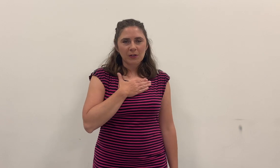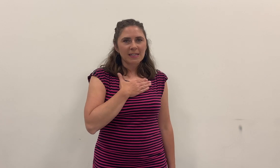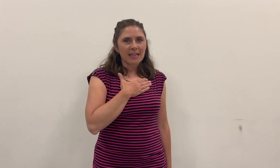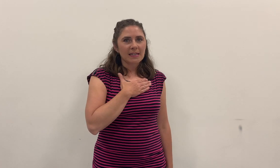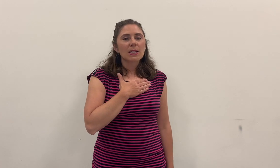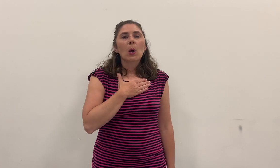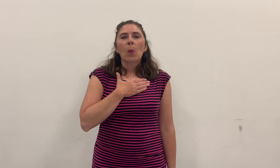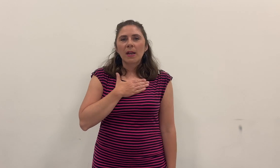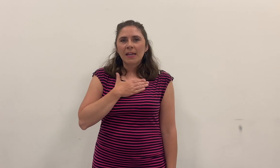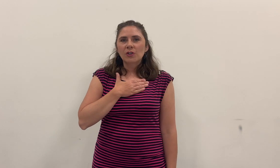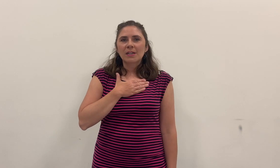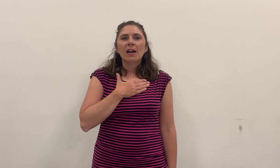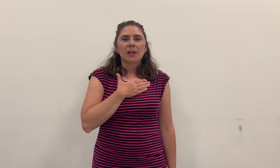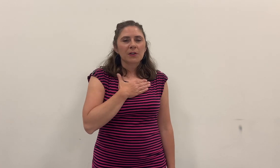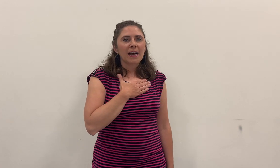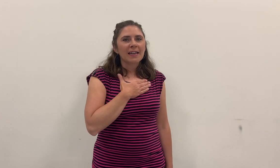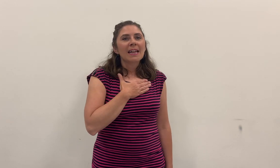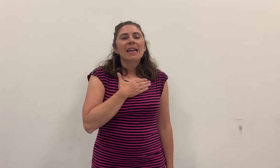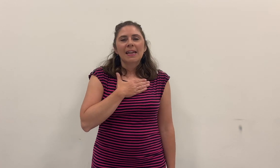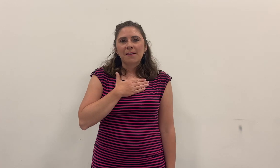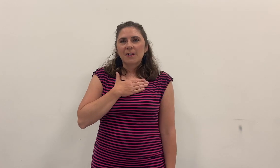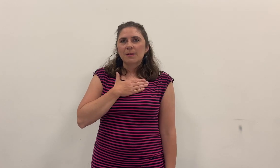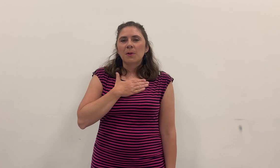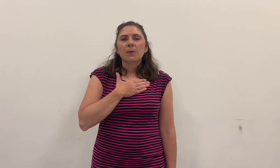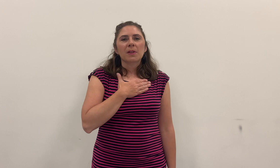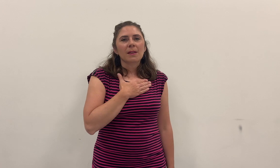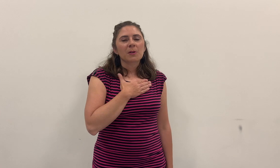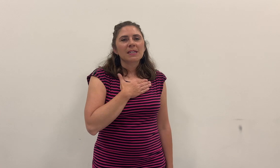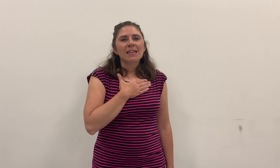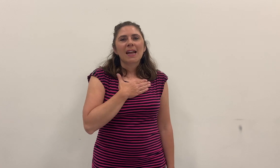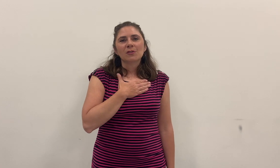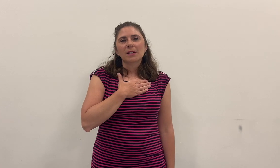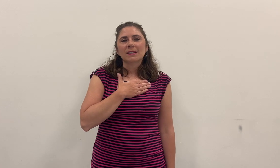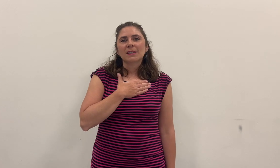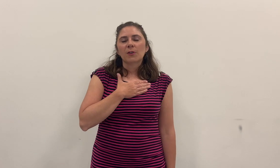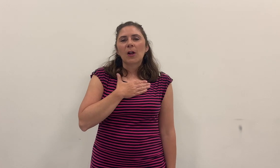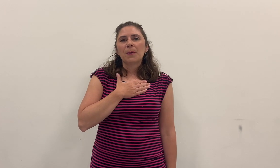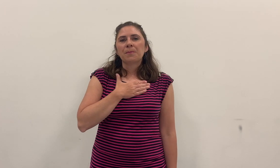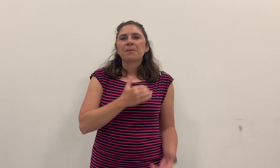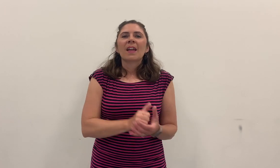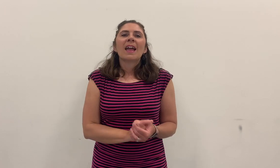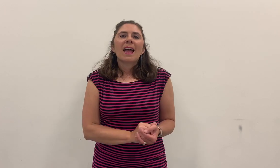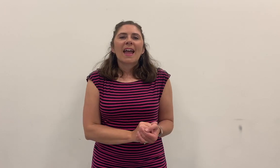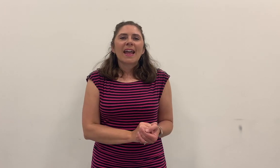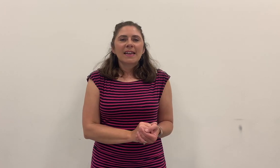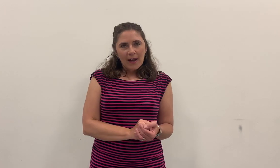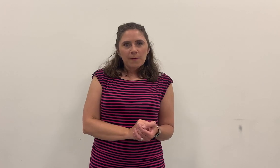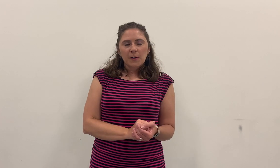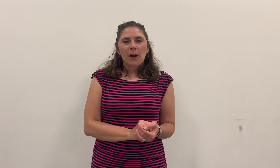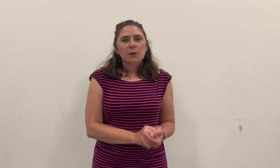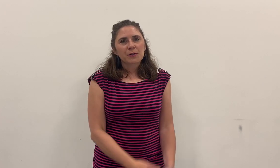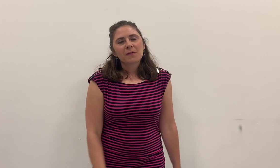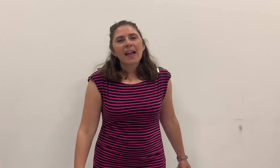for which it stands, one nation, under God, indivisible, with liberty and justice for all. And